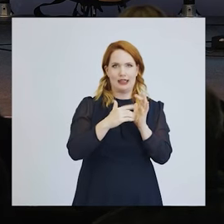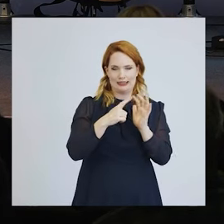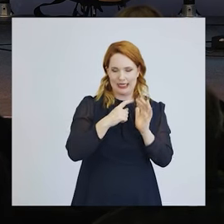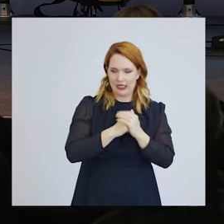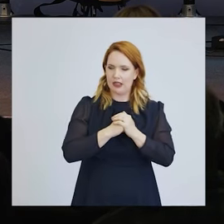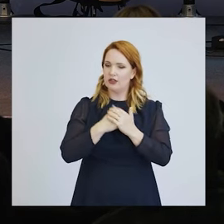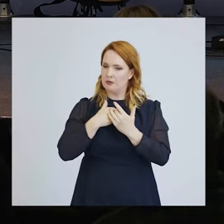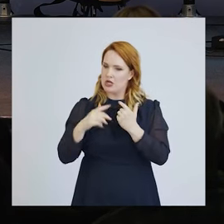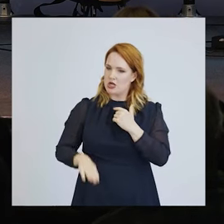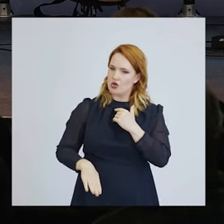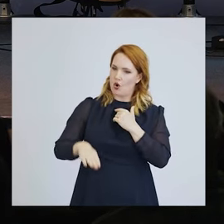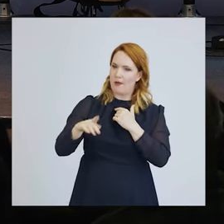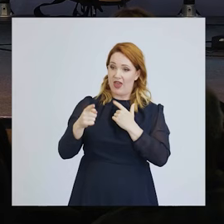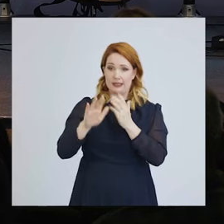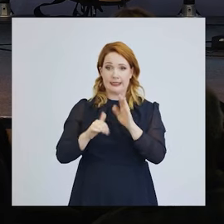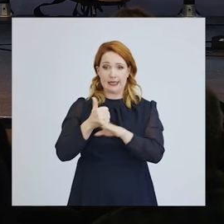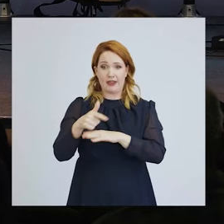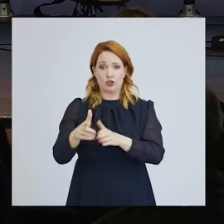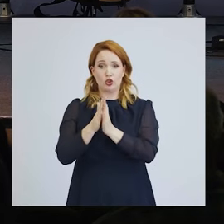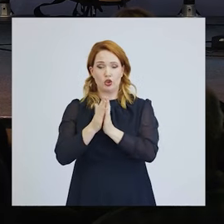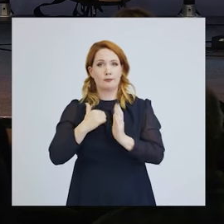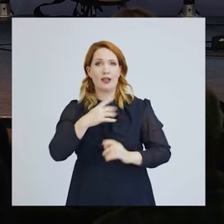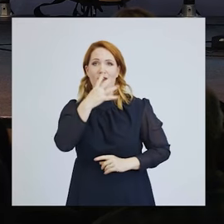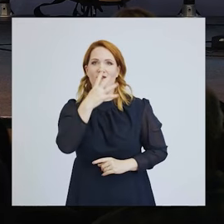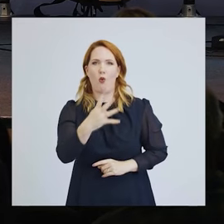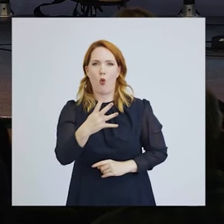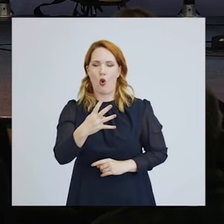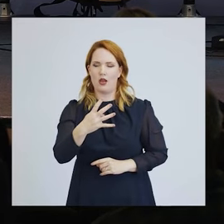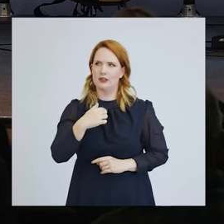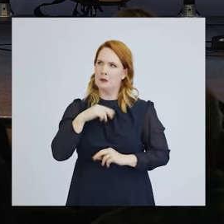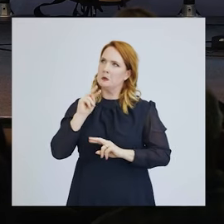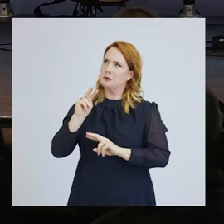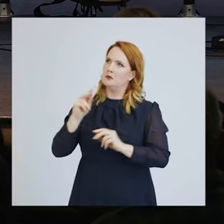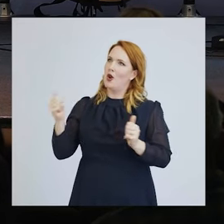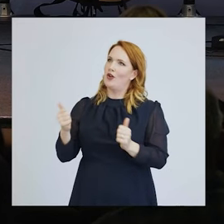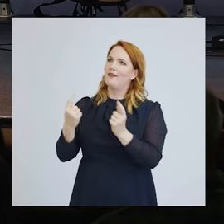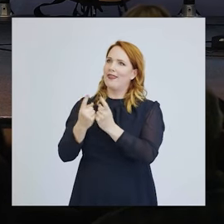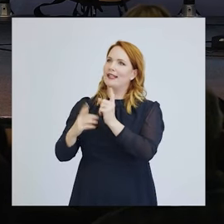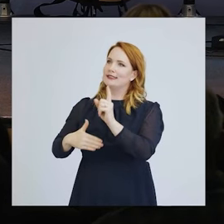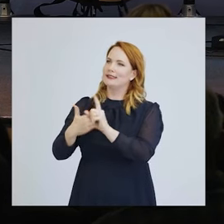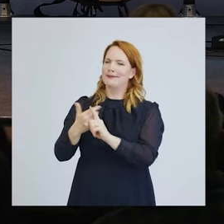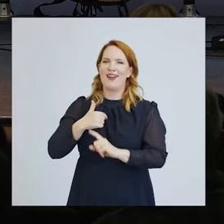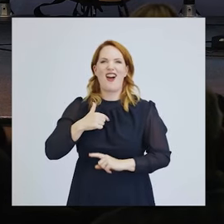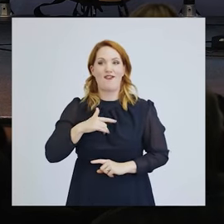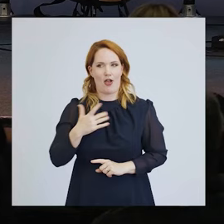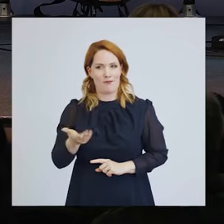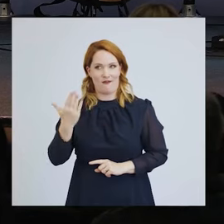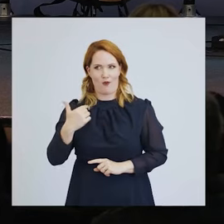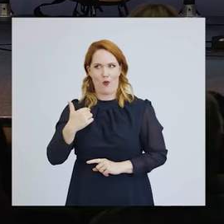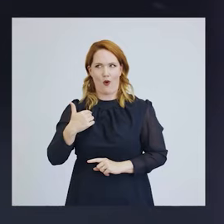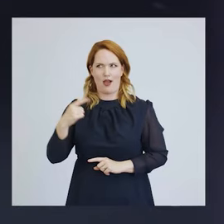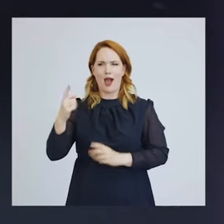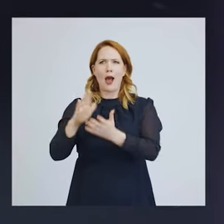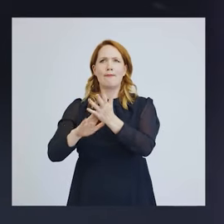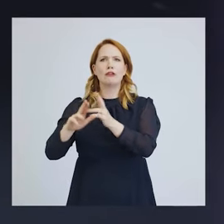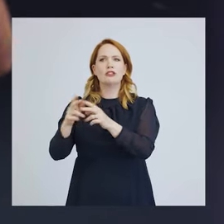I was 4 years old. So I've grown up and I've seen a lot of things. And I used to feel like I ran the roost as well because